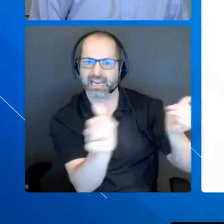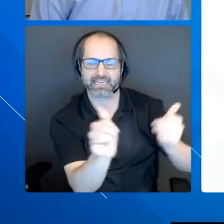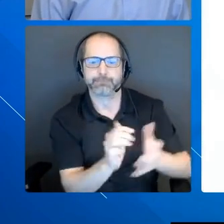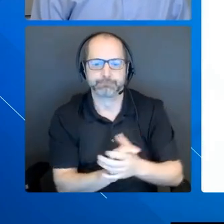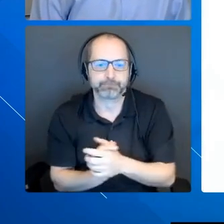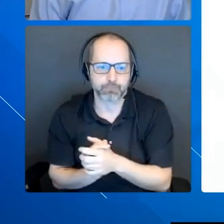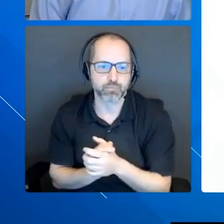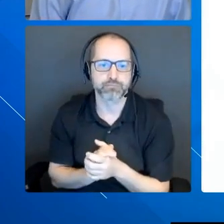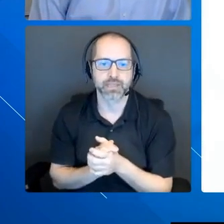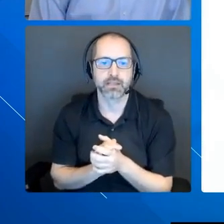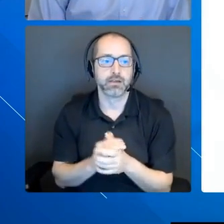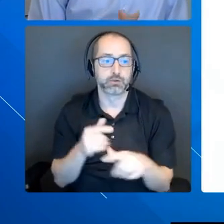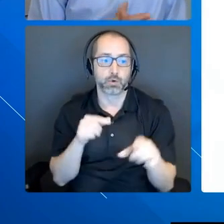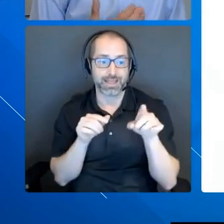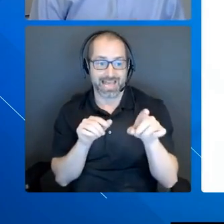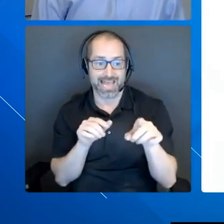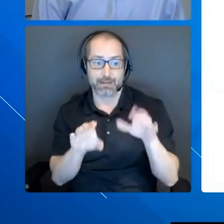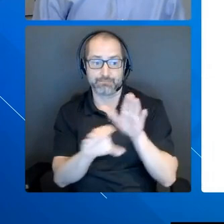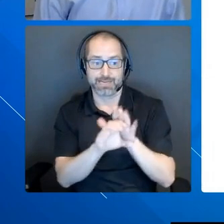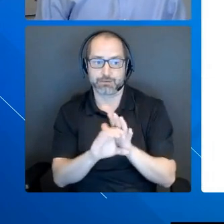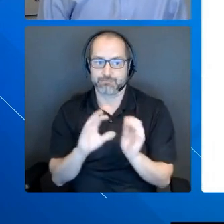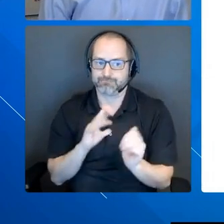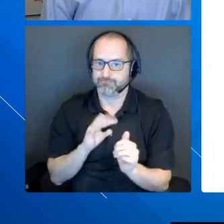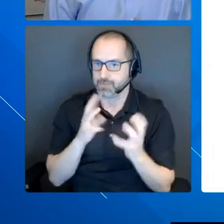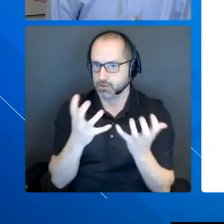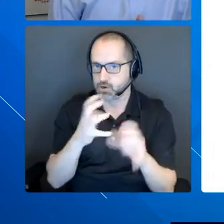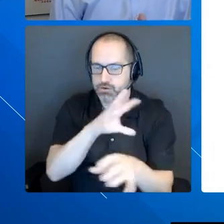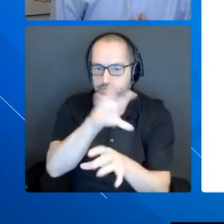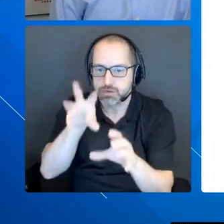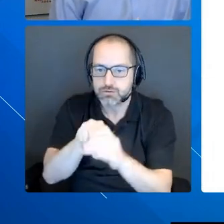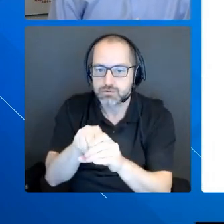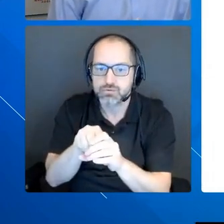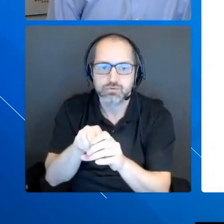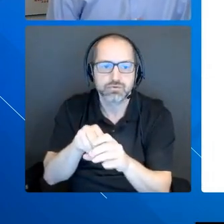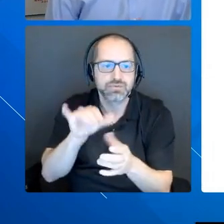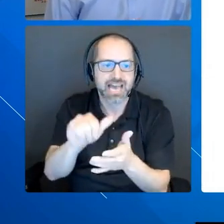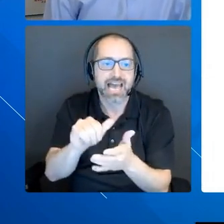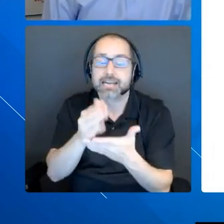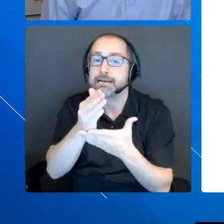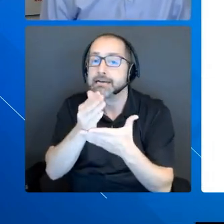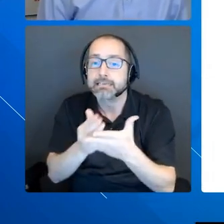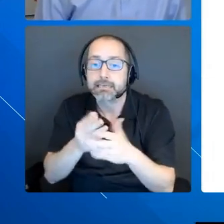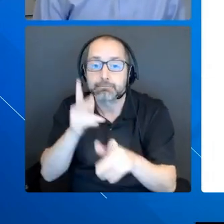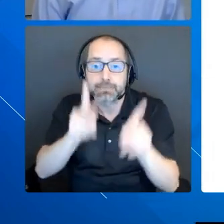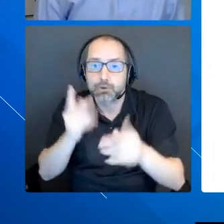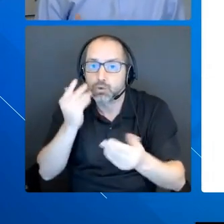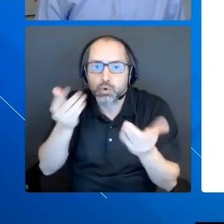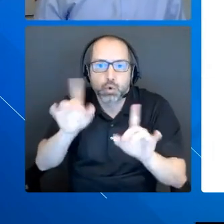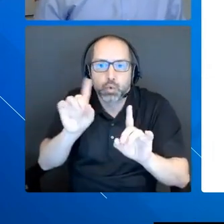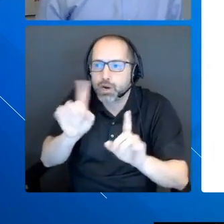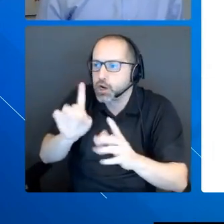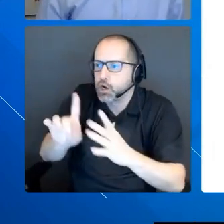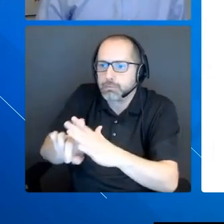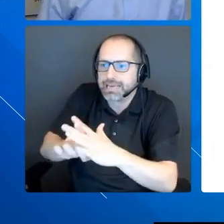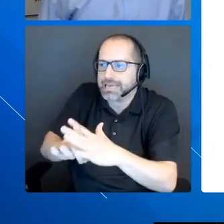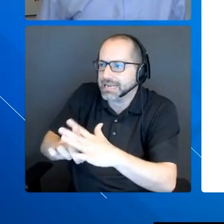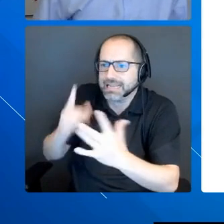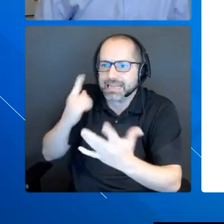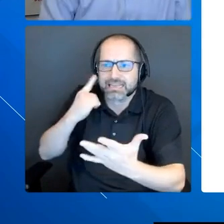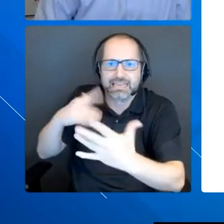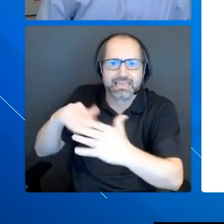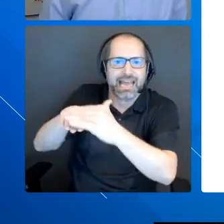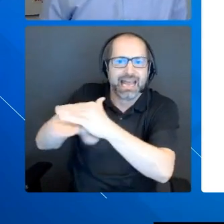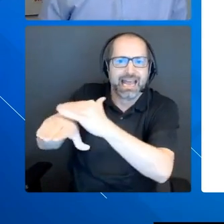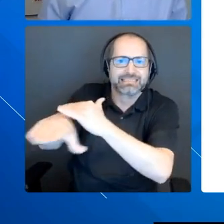I love this slide because I always want to include that some people don't know where to begin, or they think that accessibility is a